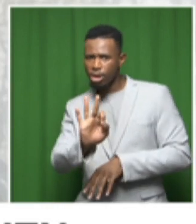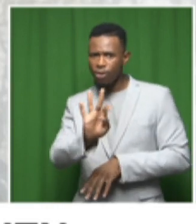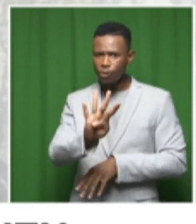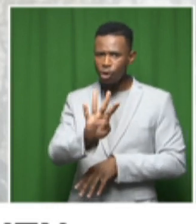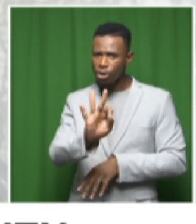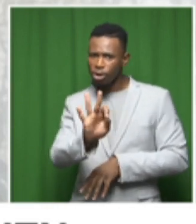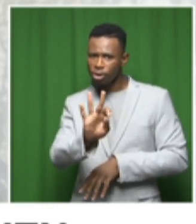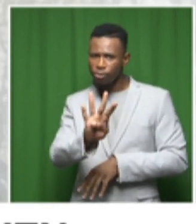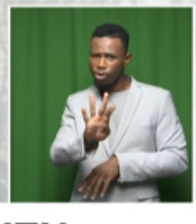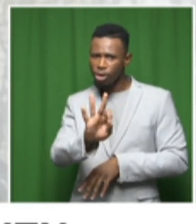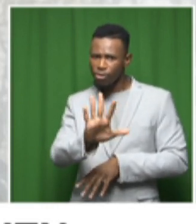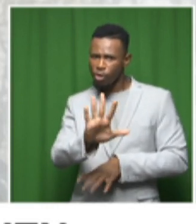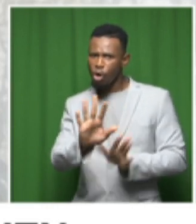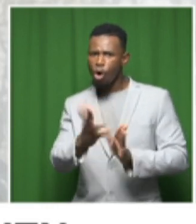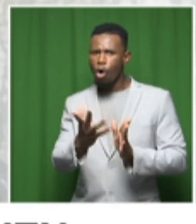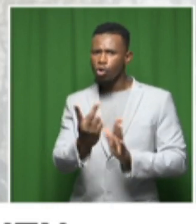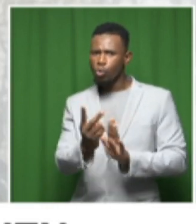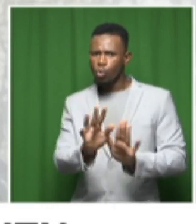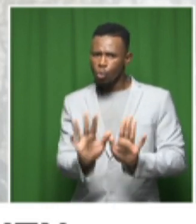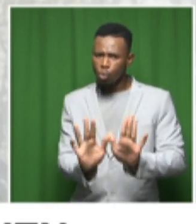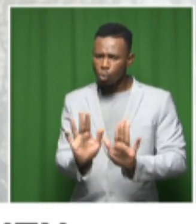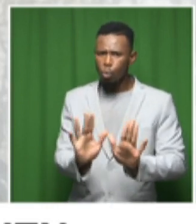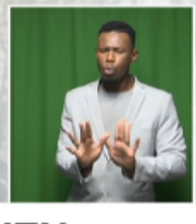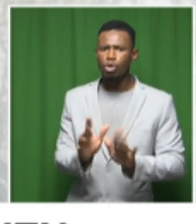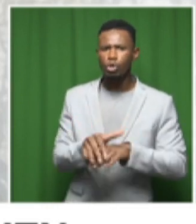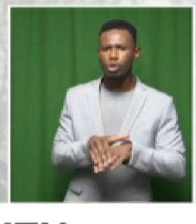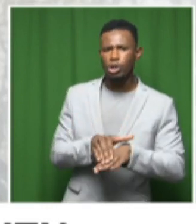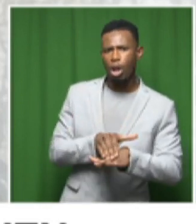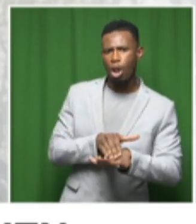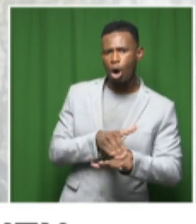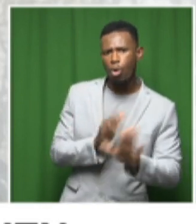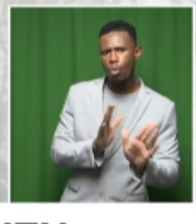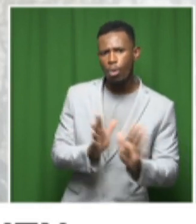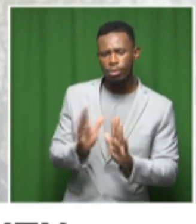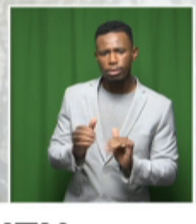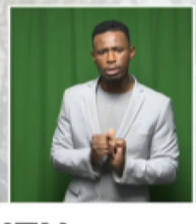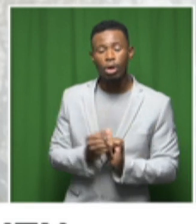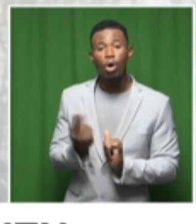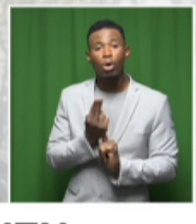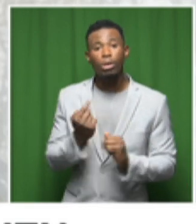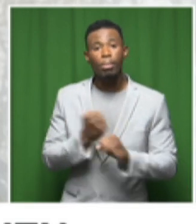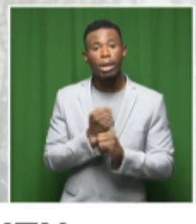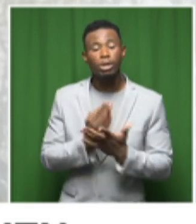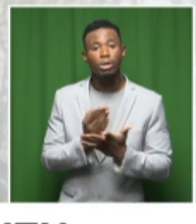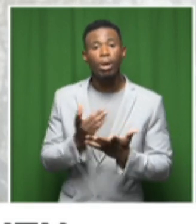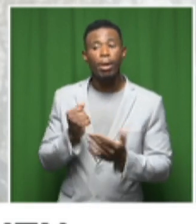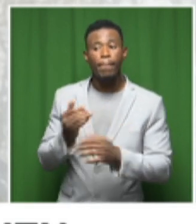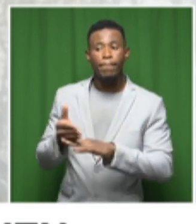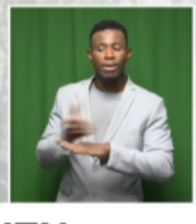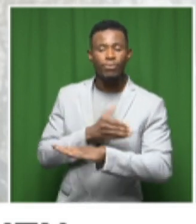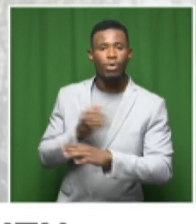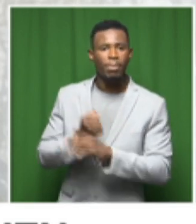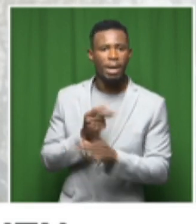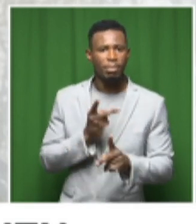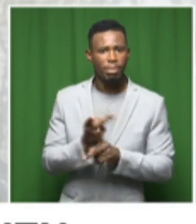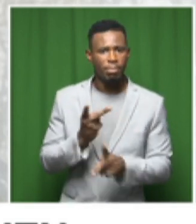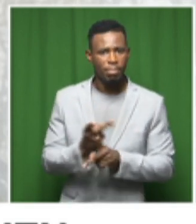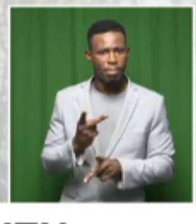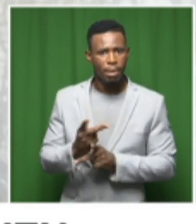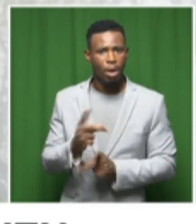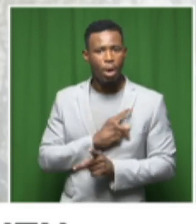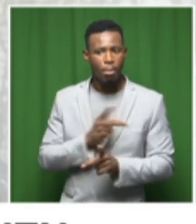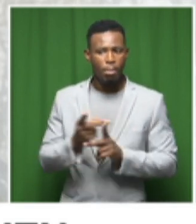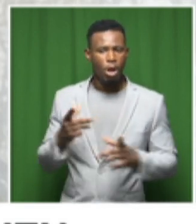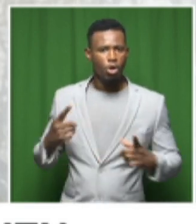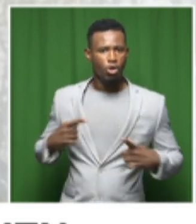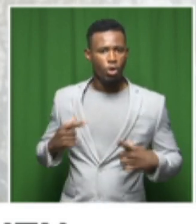I've been sharing a lot is prep. When it comes to cooking, make sure that you prep everything ahead of time so that you don't have any mishaps